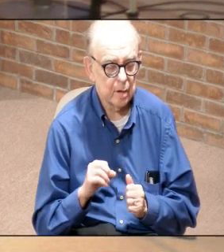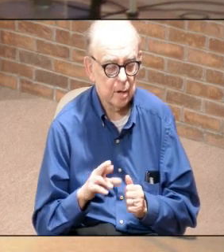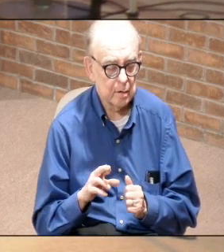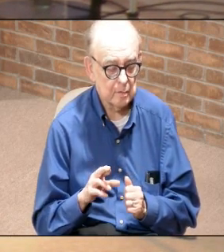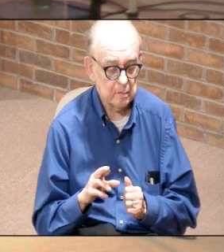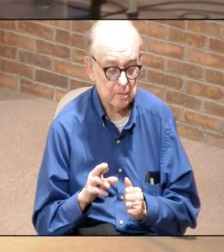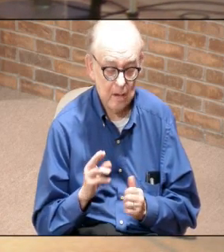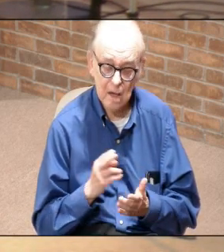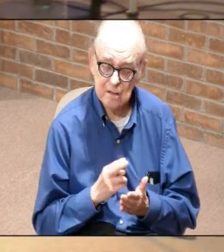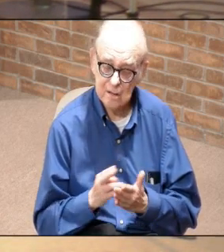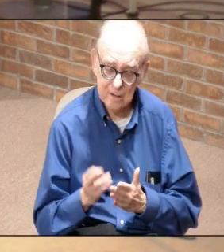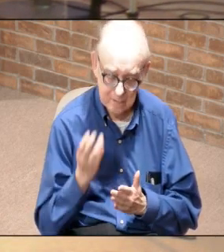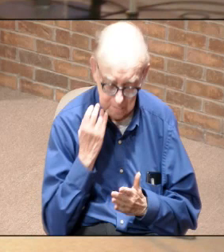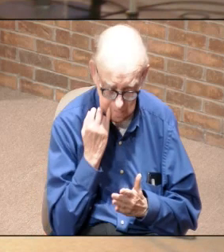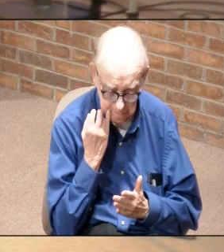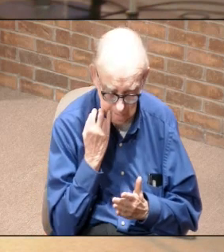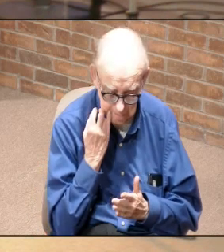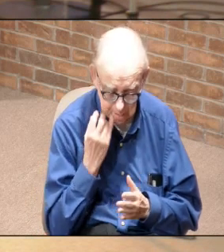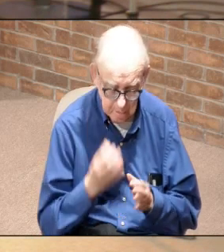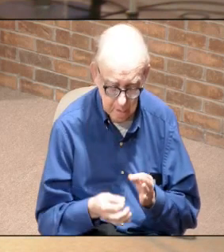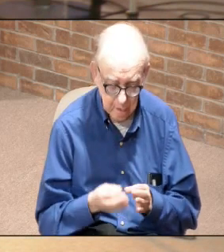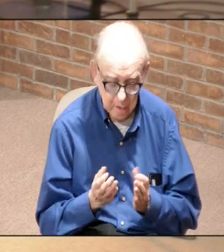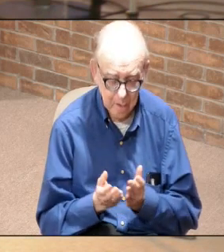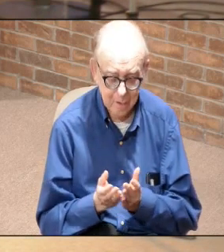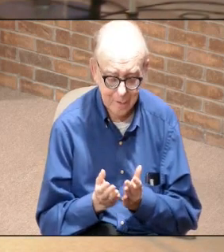Now, honestly, if you are to judge